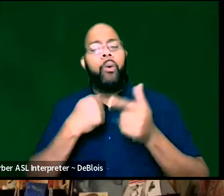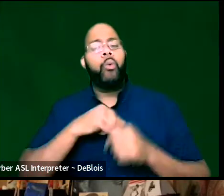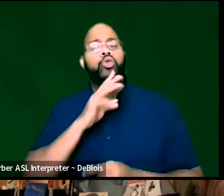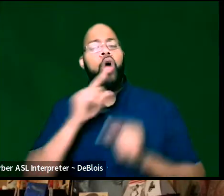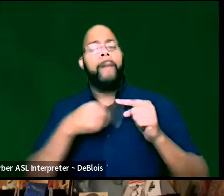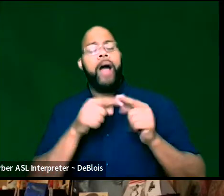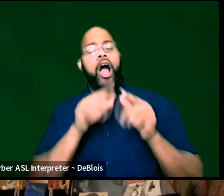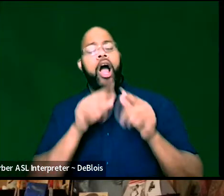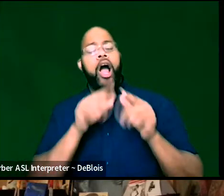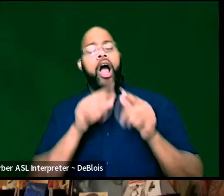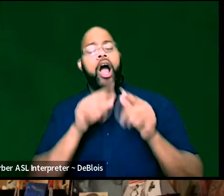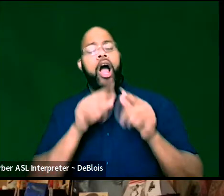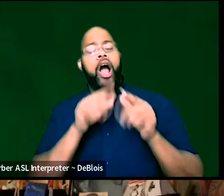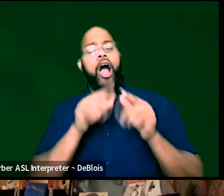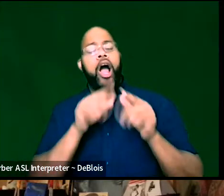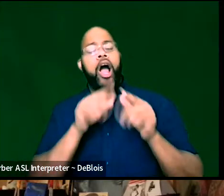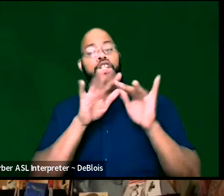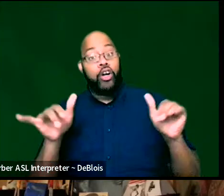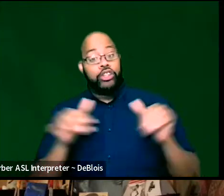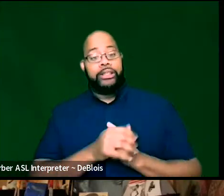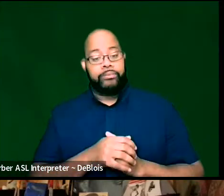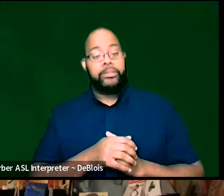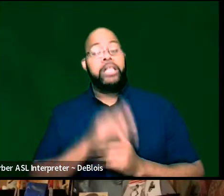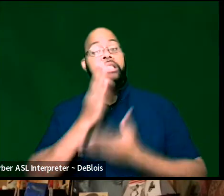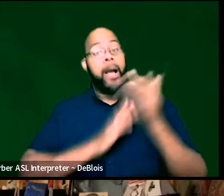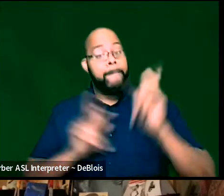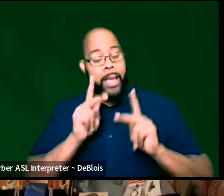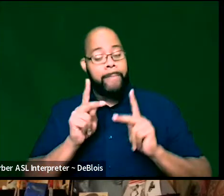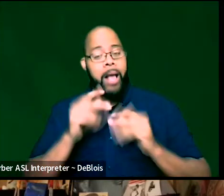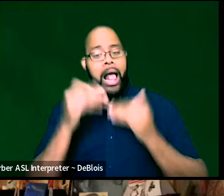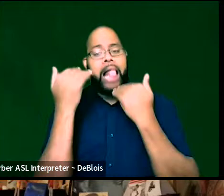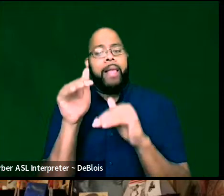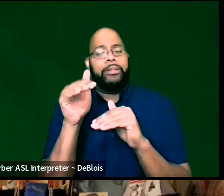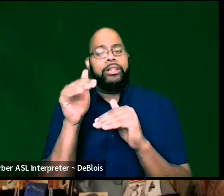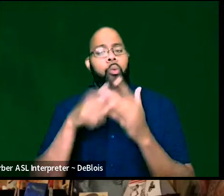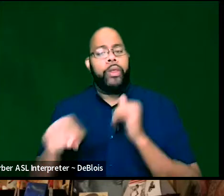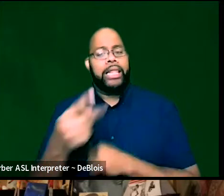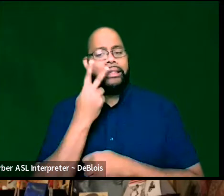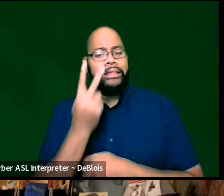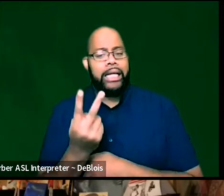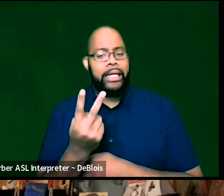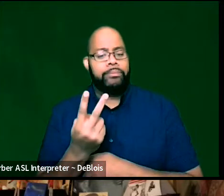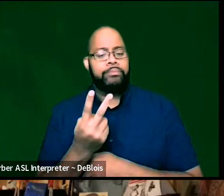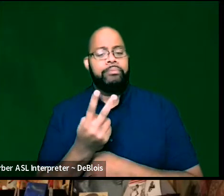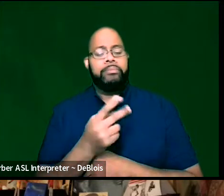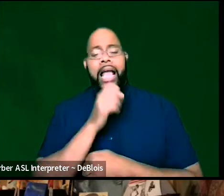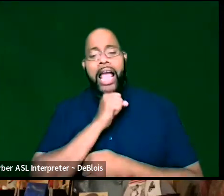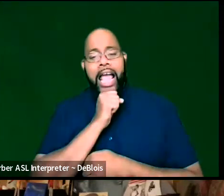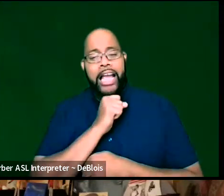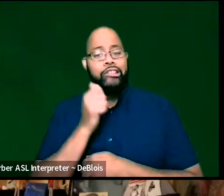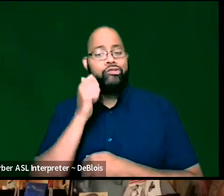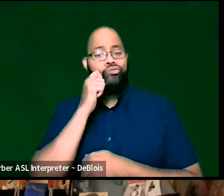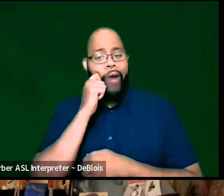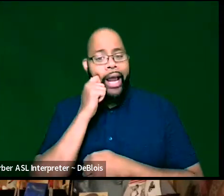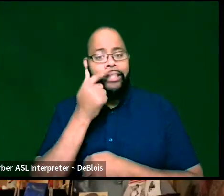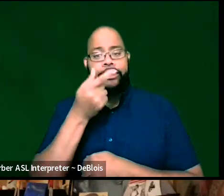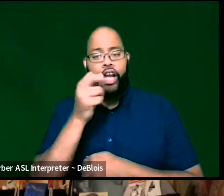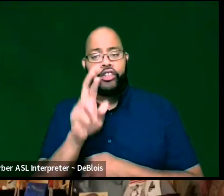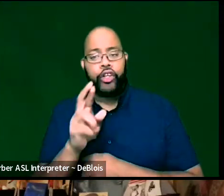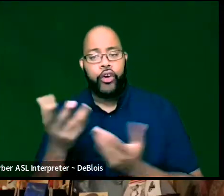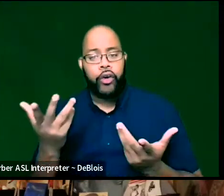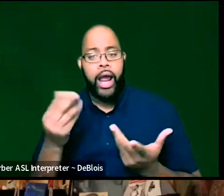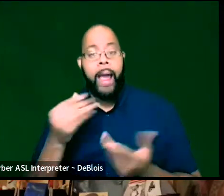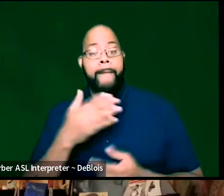about diversity, some people are limited by what they see: age, race, gender.